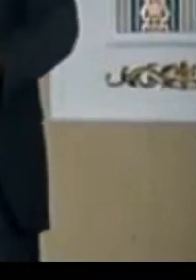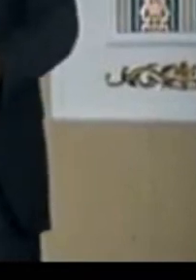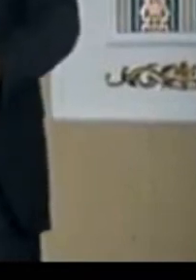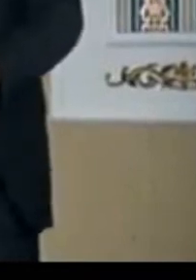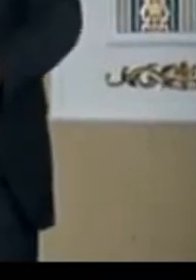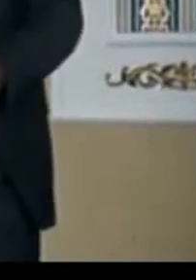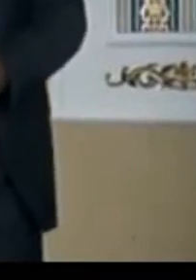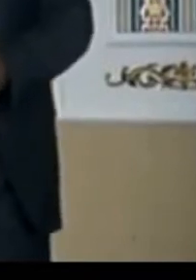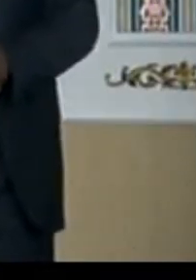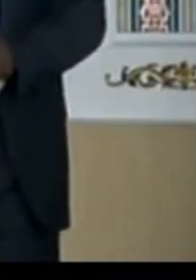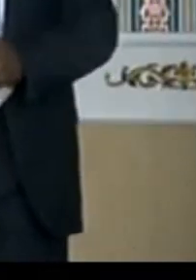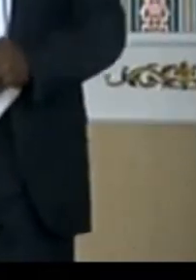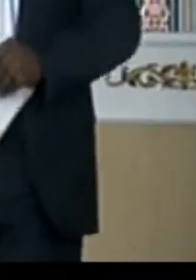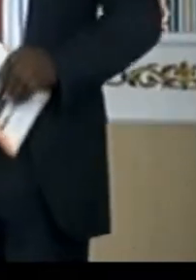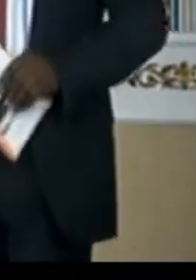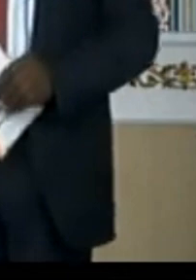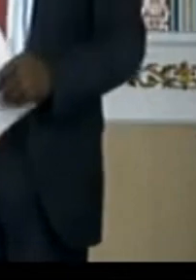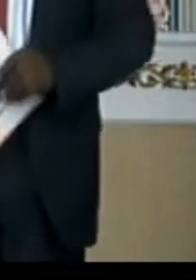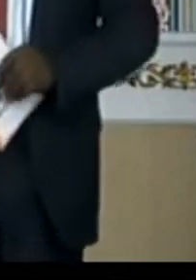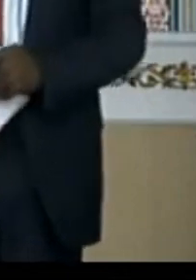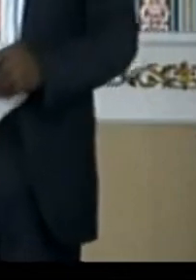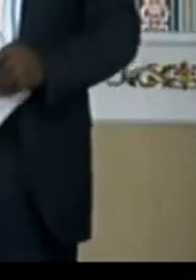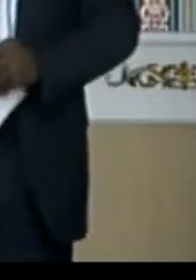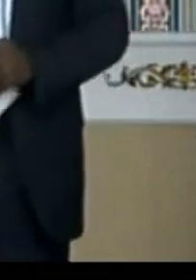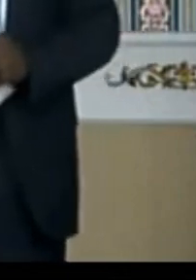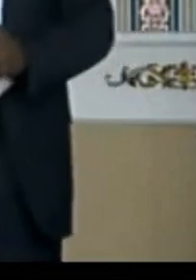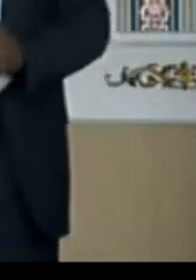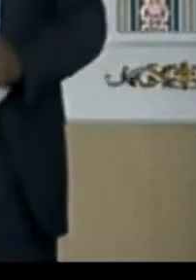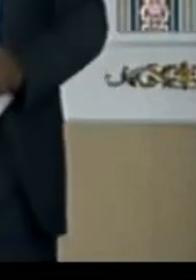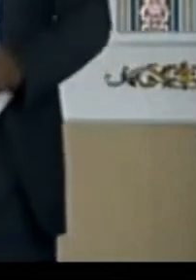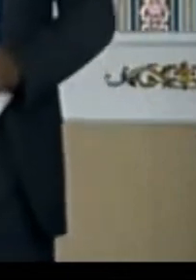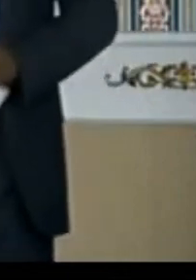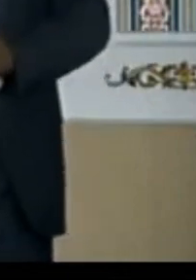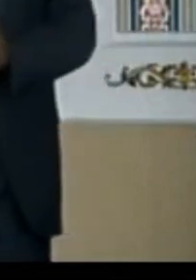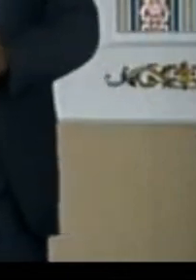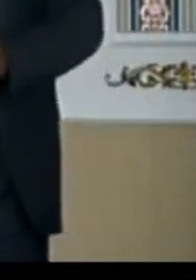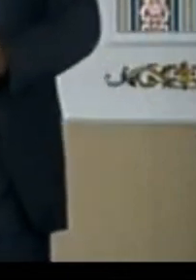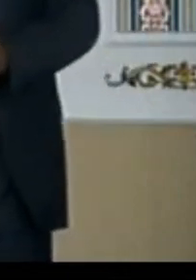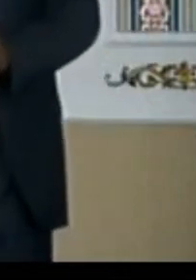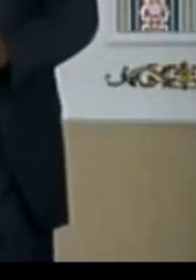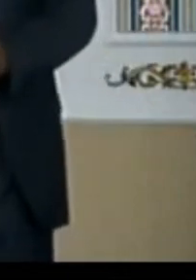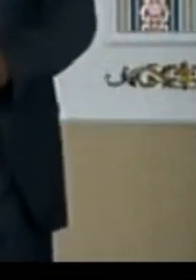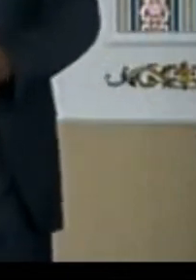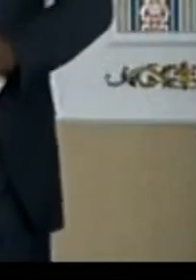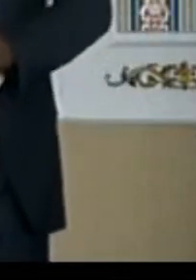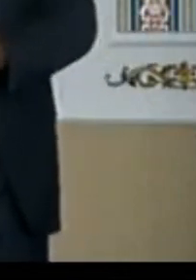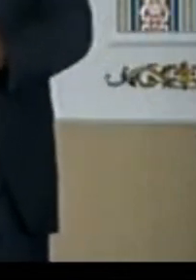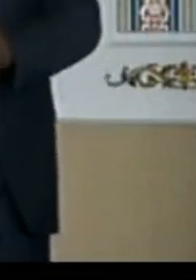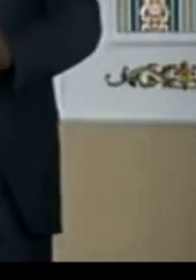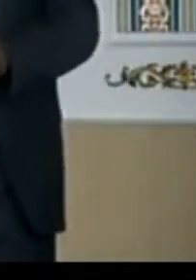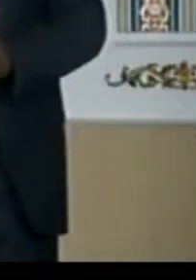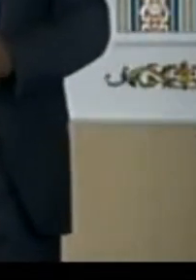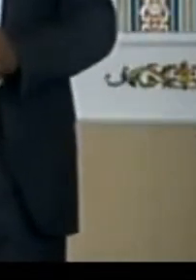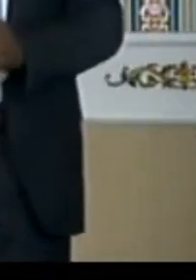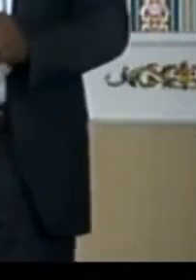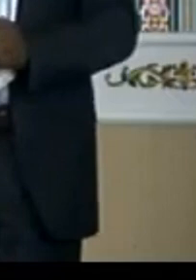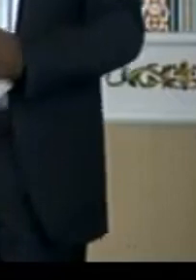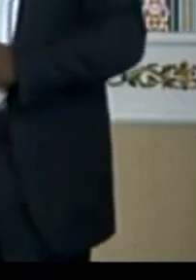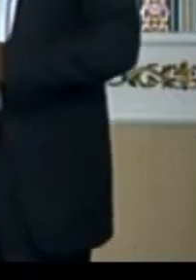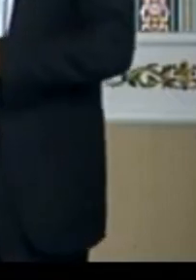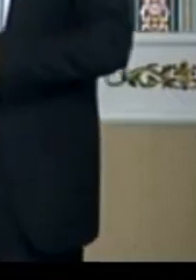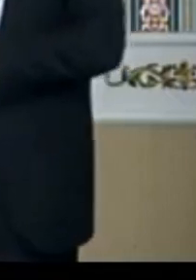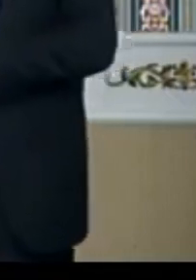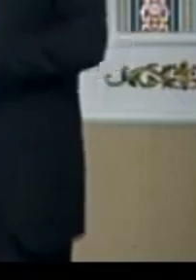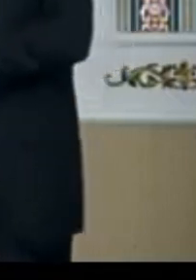miracle. She was healed of a pelvic fracture of 5 years and arthritis of the knee. Let's